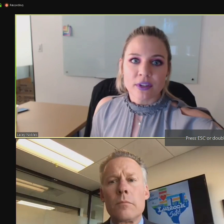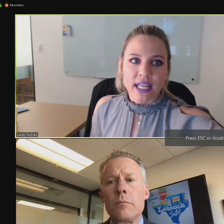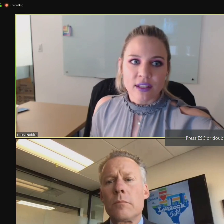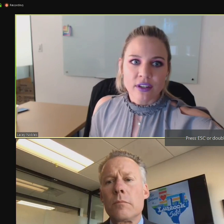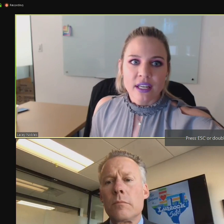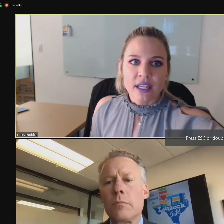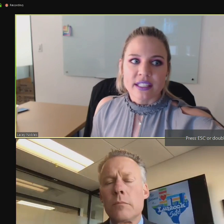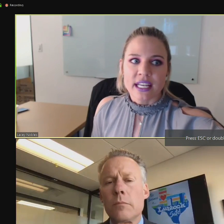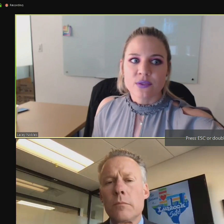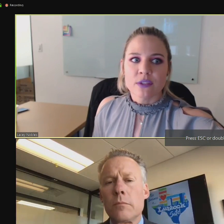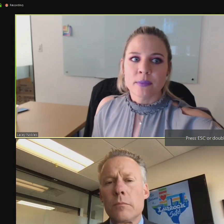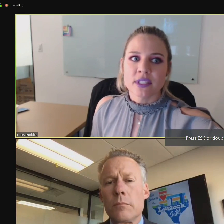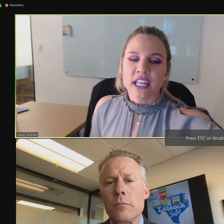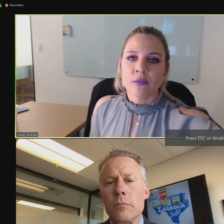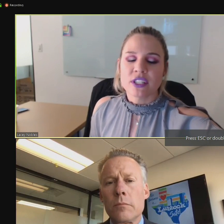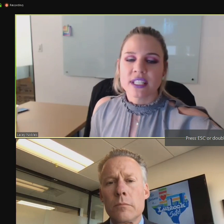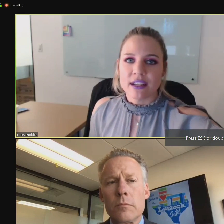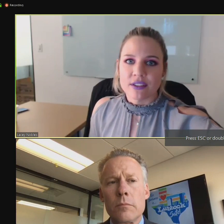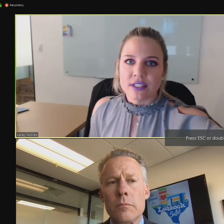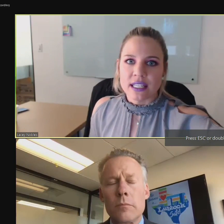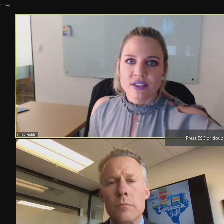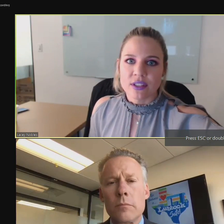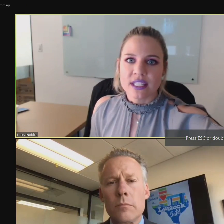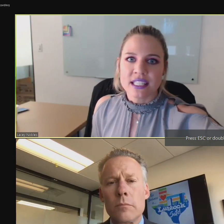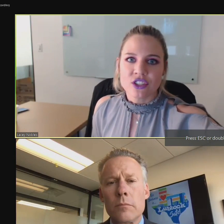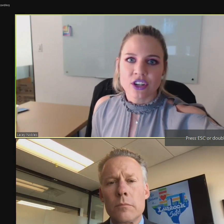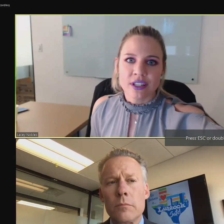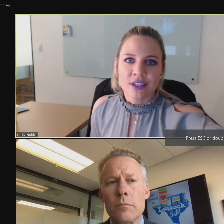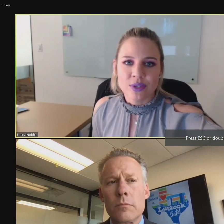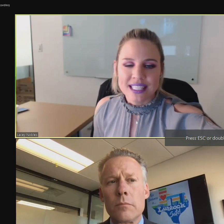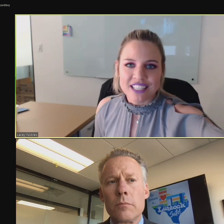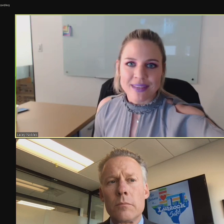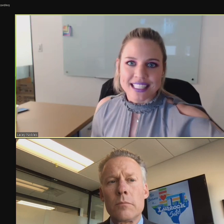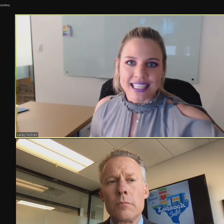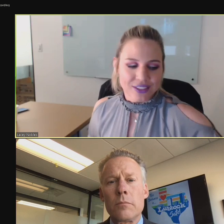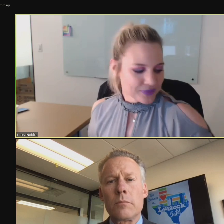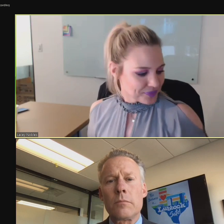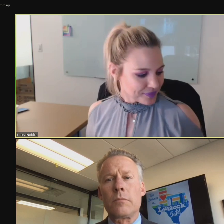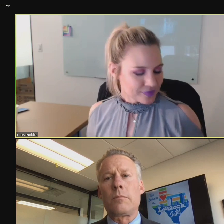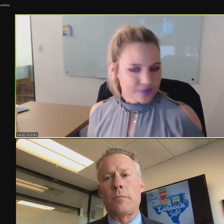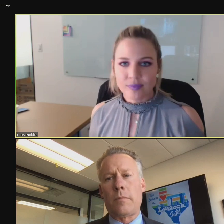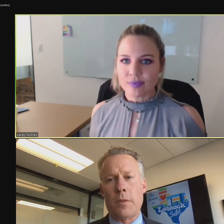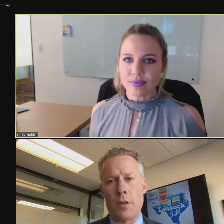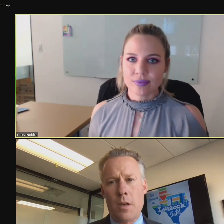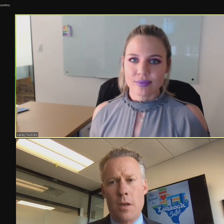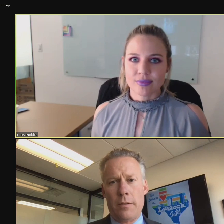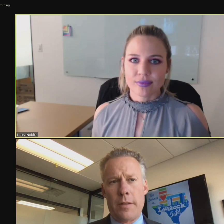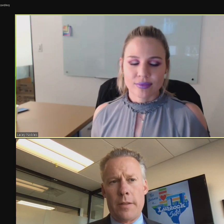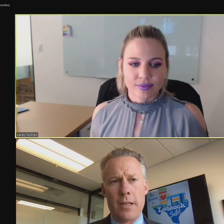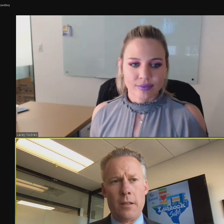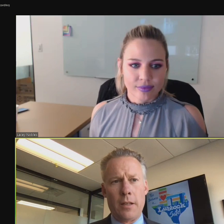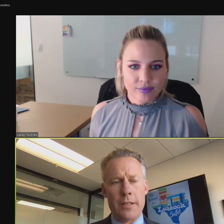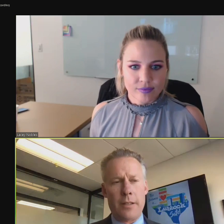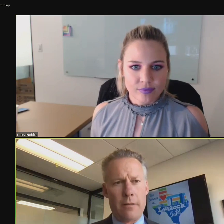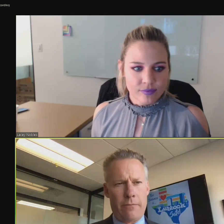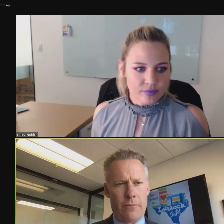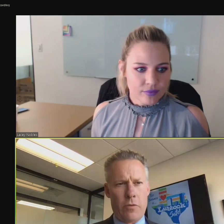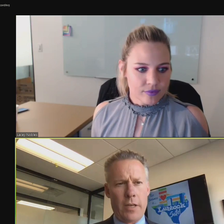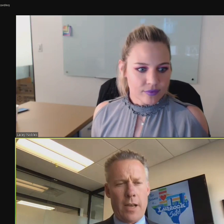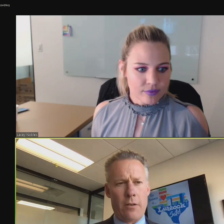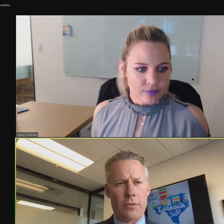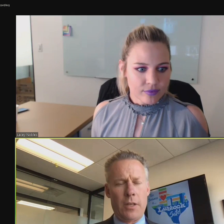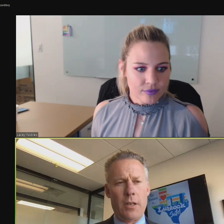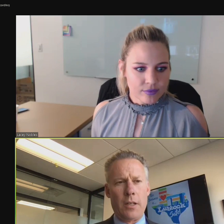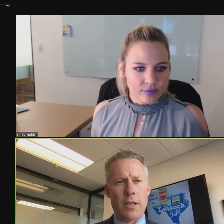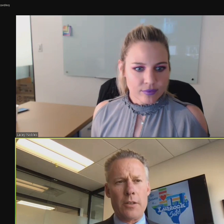Robert Taylor, and task force member Dave Marcinkowski. So let's get started with Steve Massengale. Thank you, Lacey. And before we get,